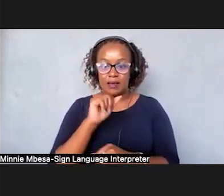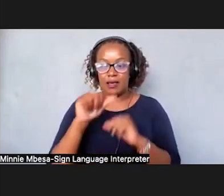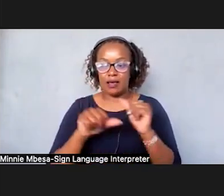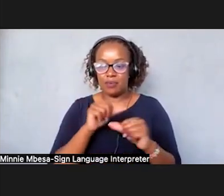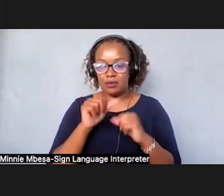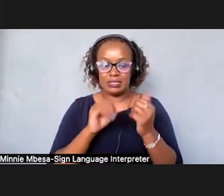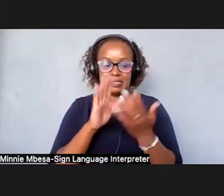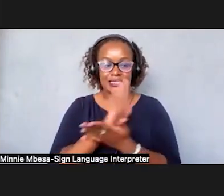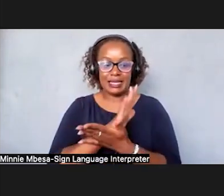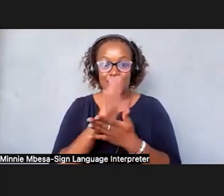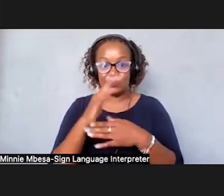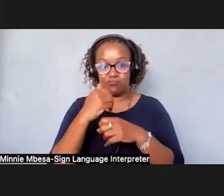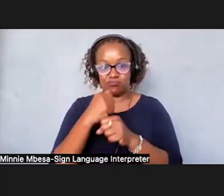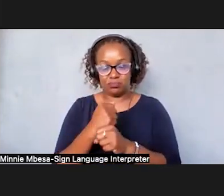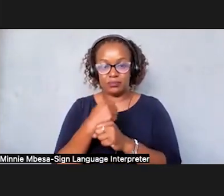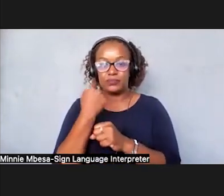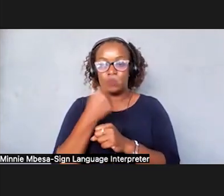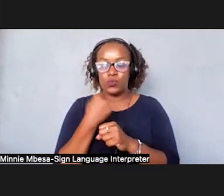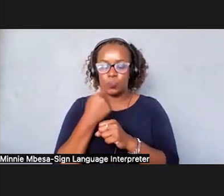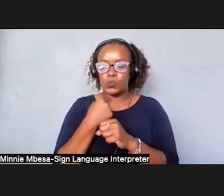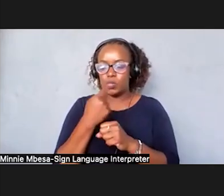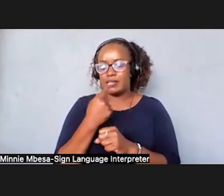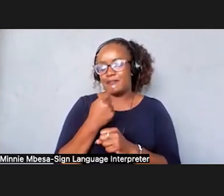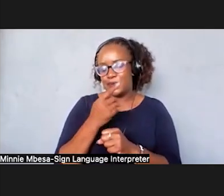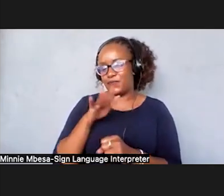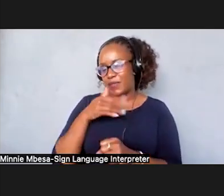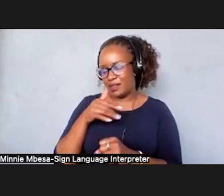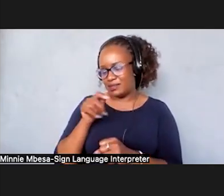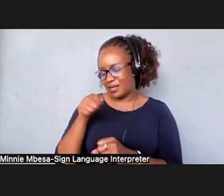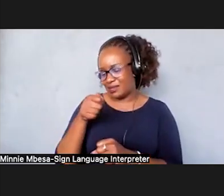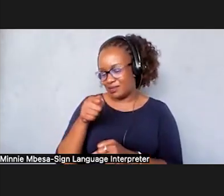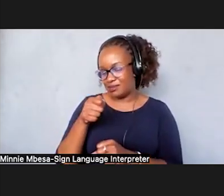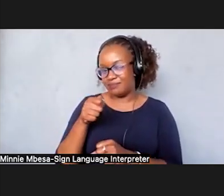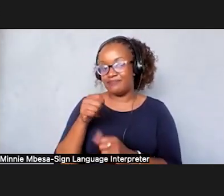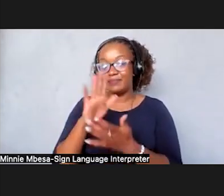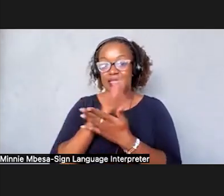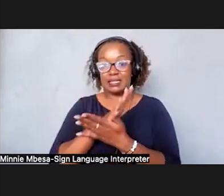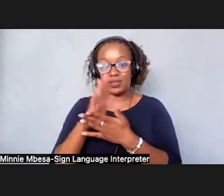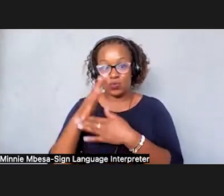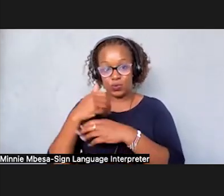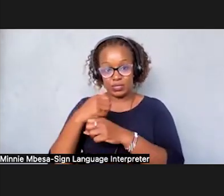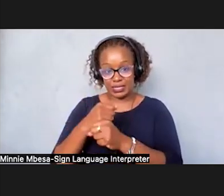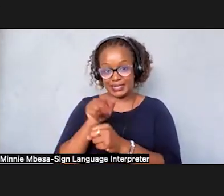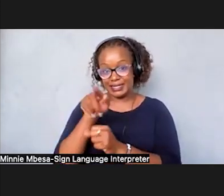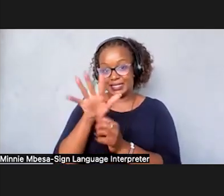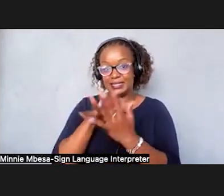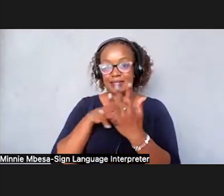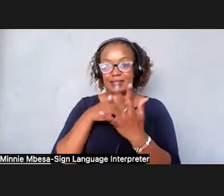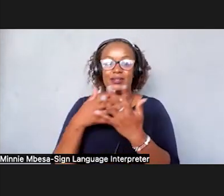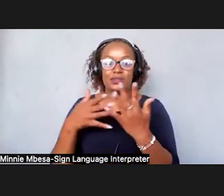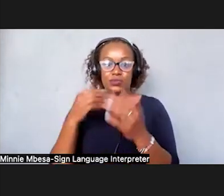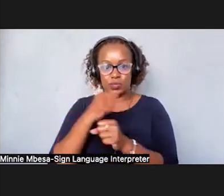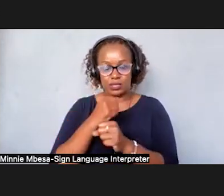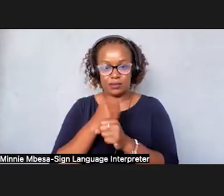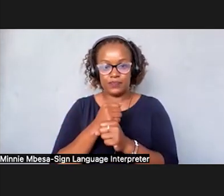stakeholders, whom we see as if is a key stakeholder in this network. So I must start by saying